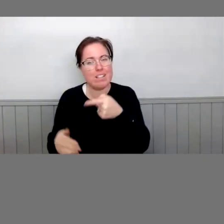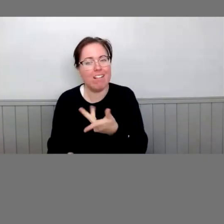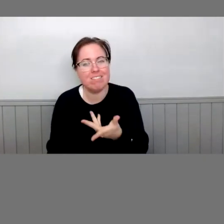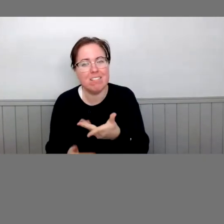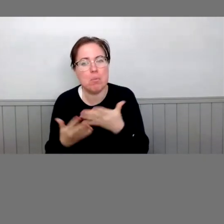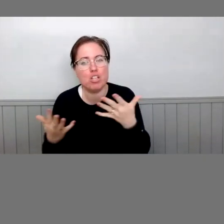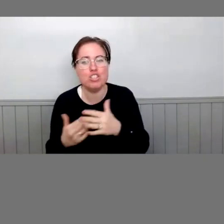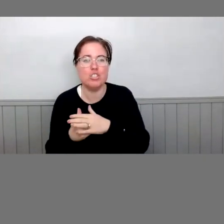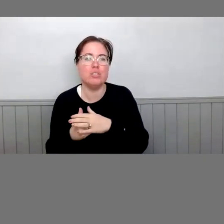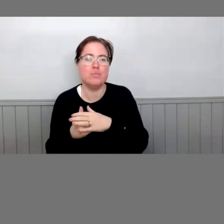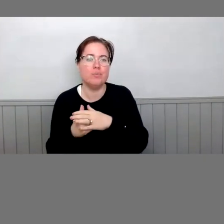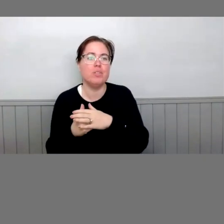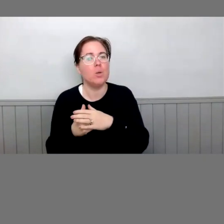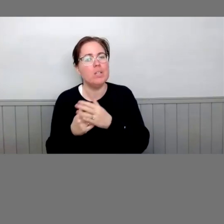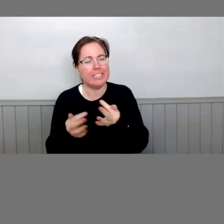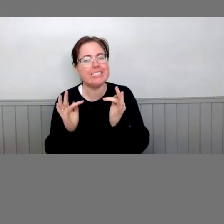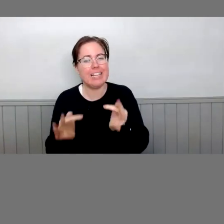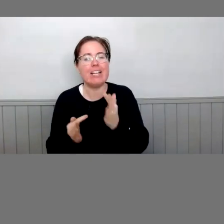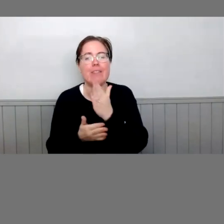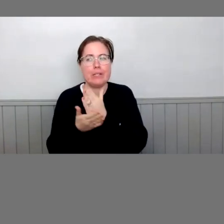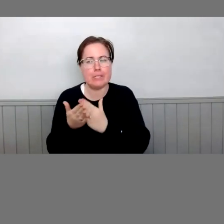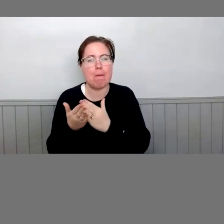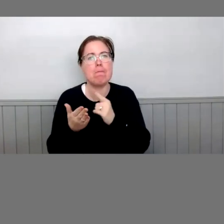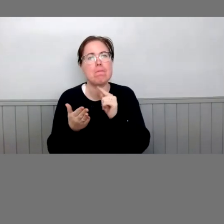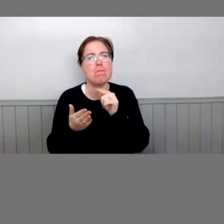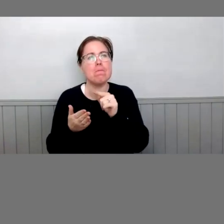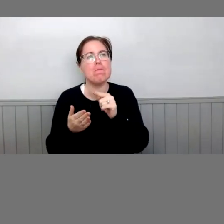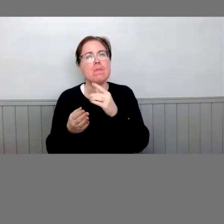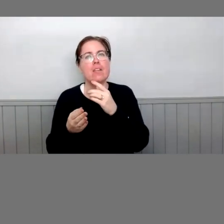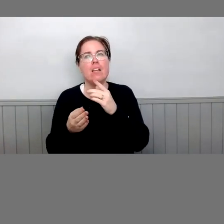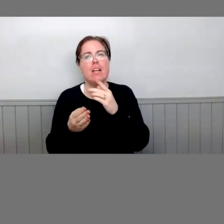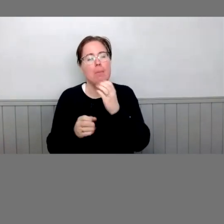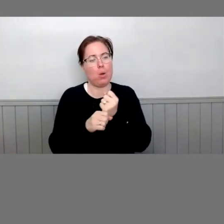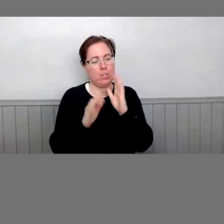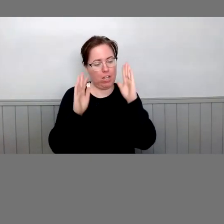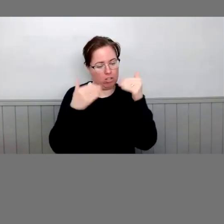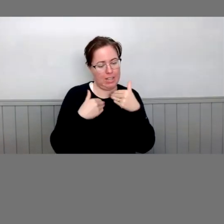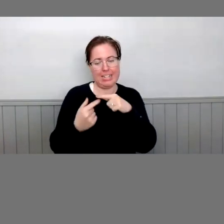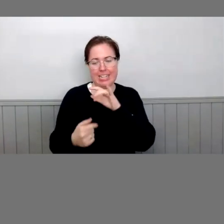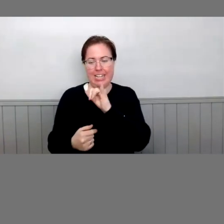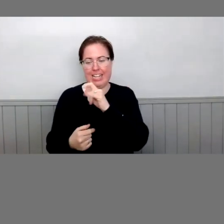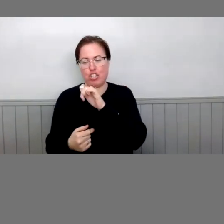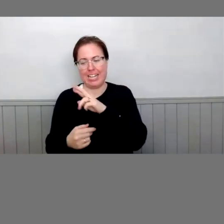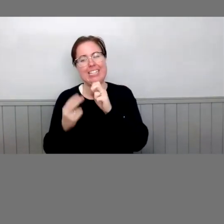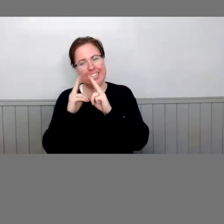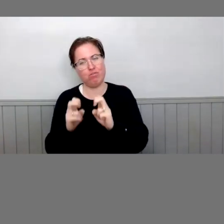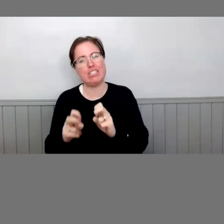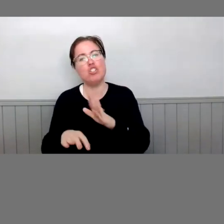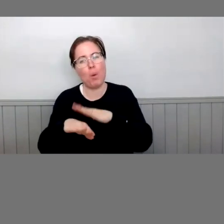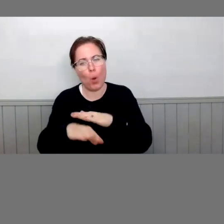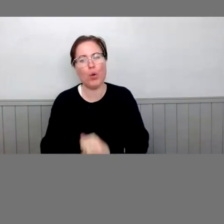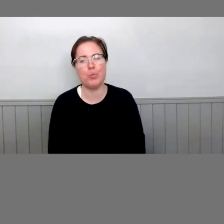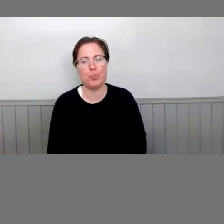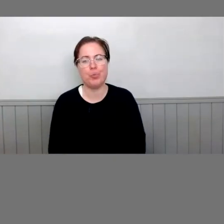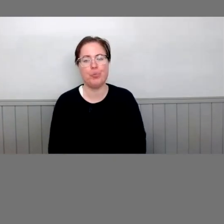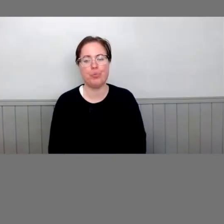is definitely some pieces around that intersection between being autistic and being intersex as well that needs to be explored further.